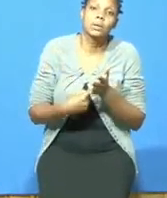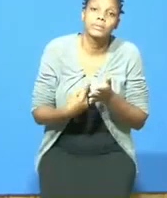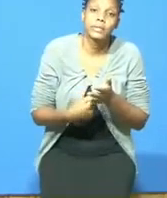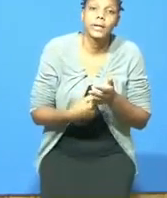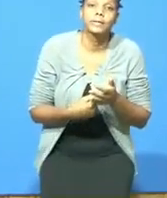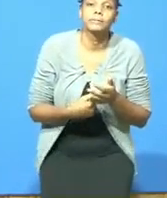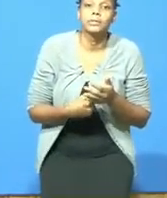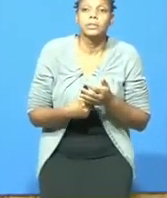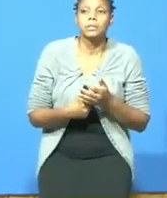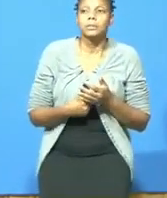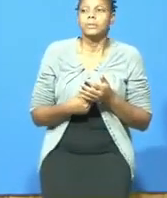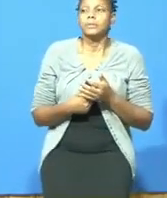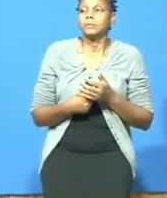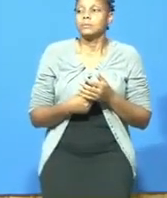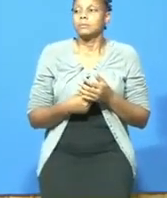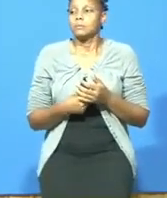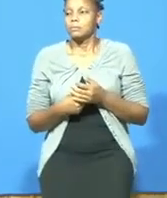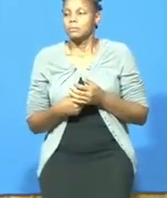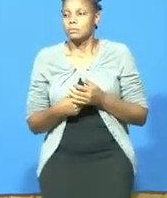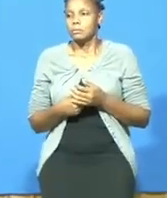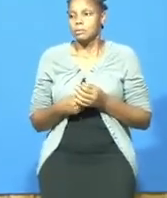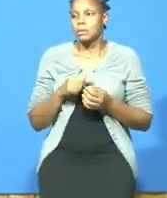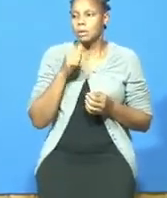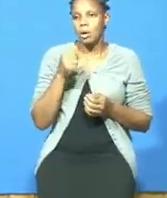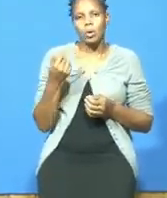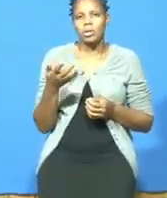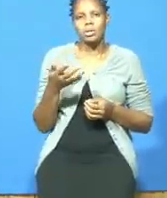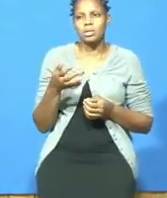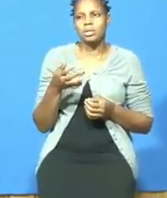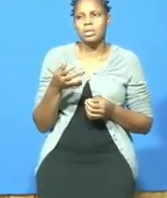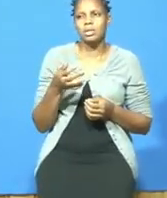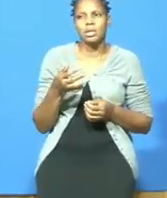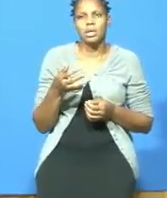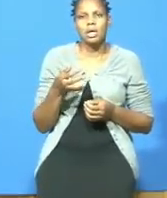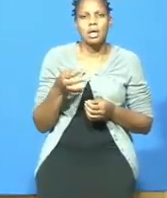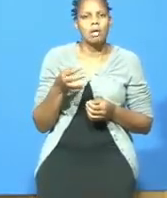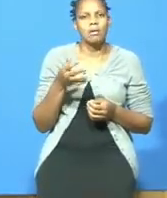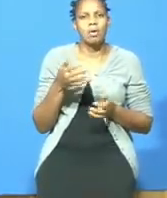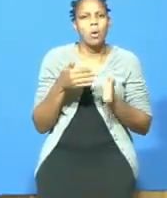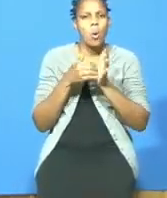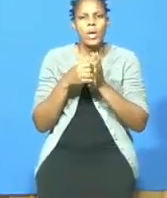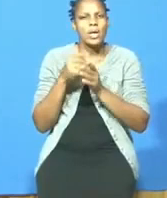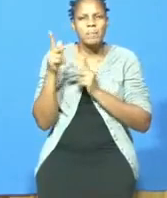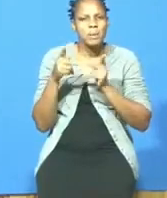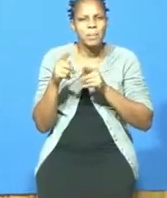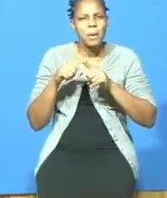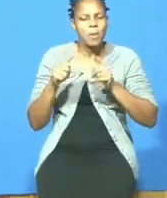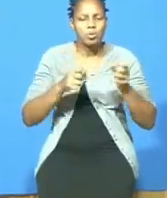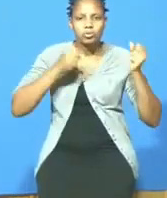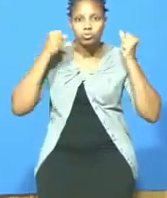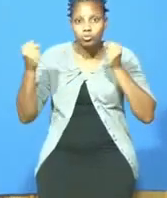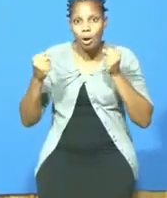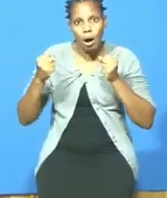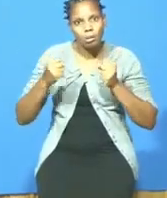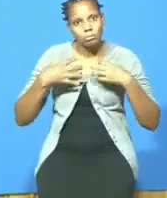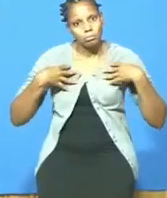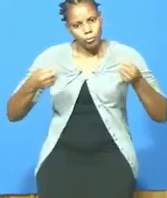Sometimes not only just women, but strong men have to